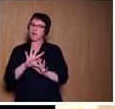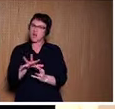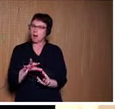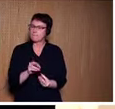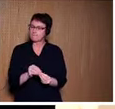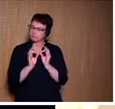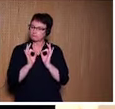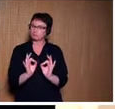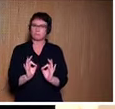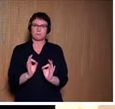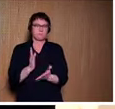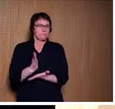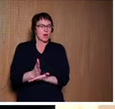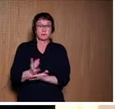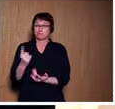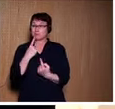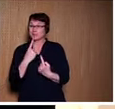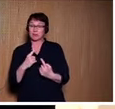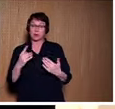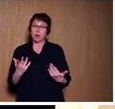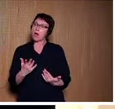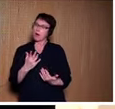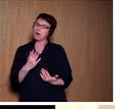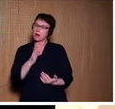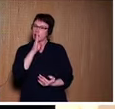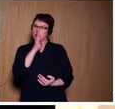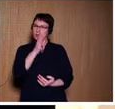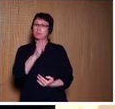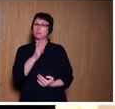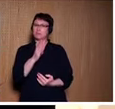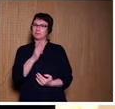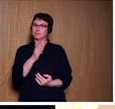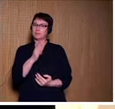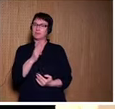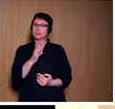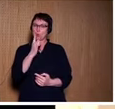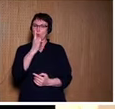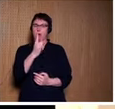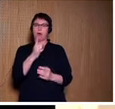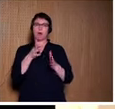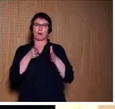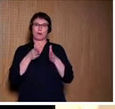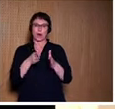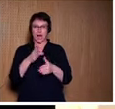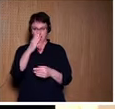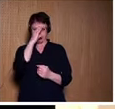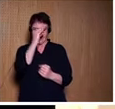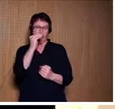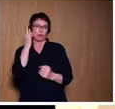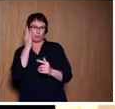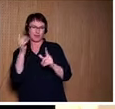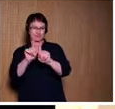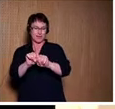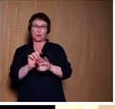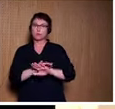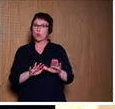and the claim that heteropatriarchy is natural and universal is actually a window through which we